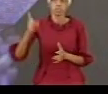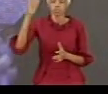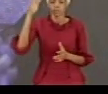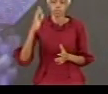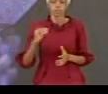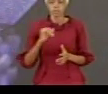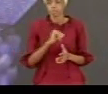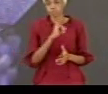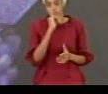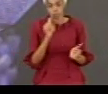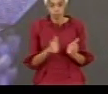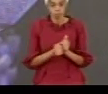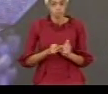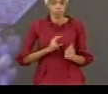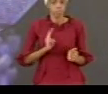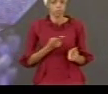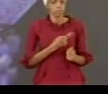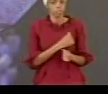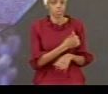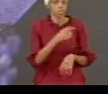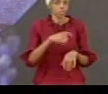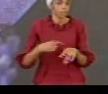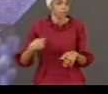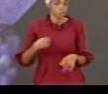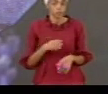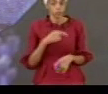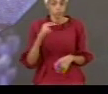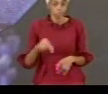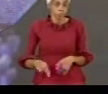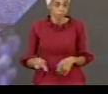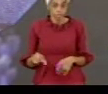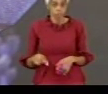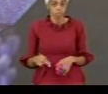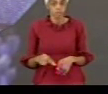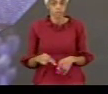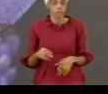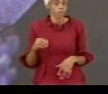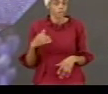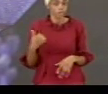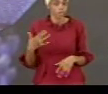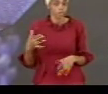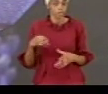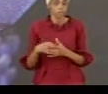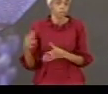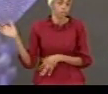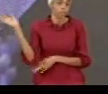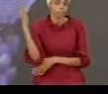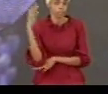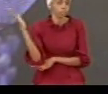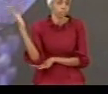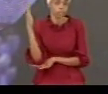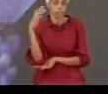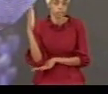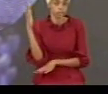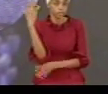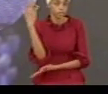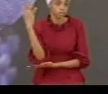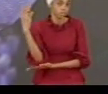much. At every point of need, confronting Israel in the wilderness, they employ this deadly